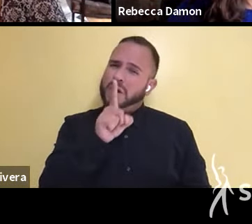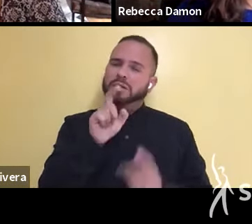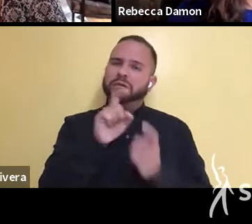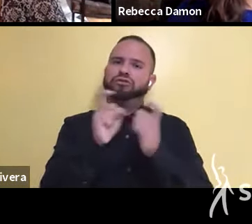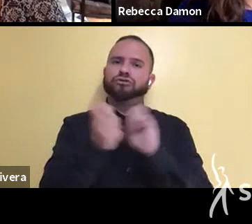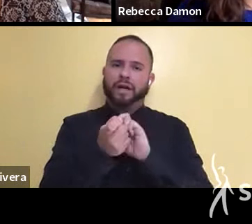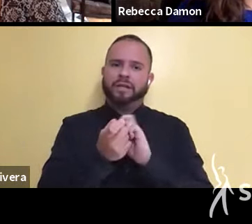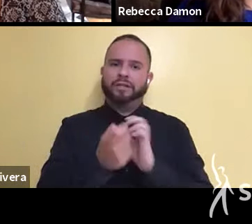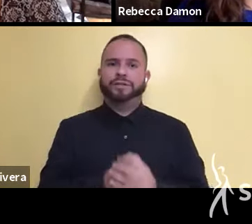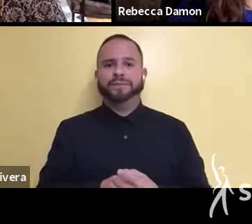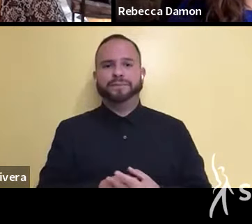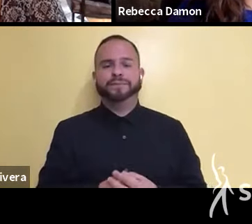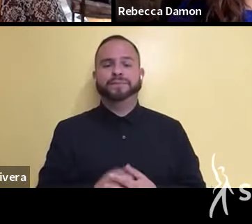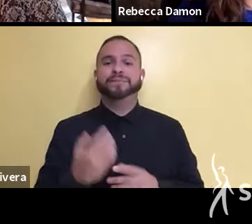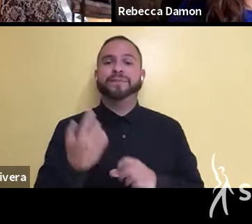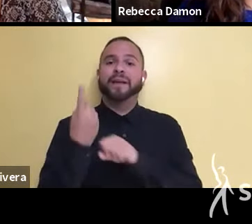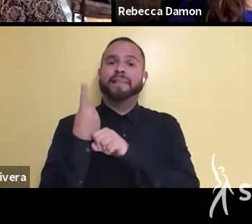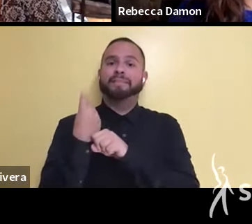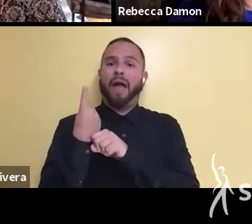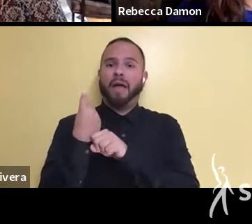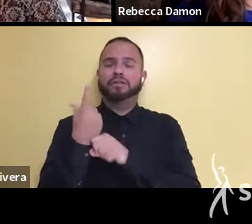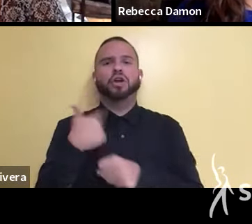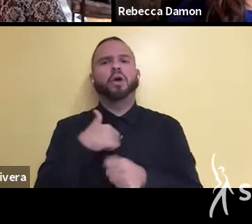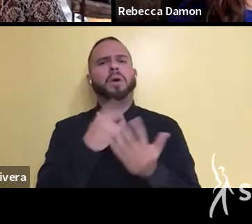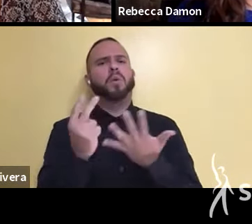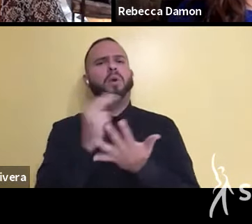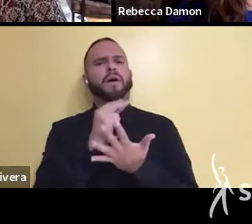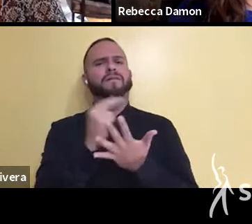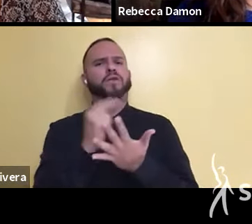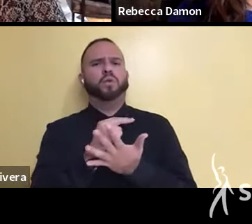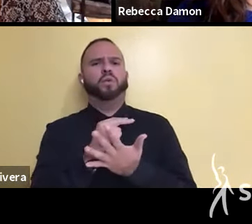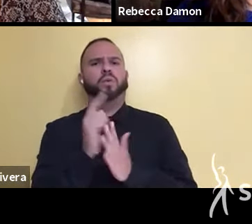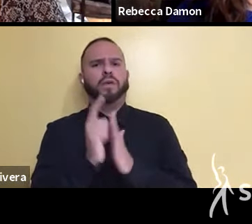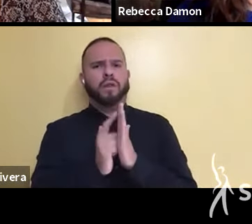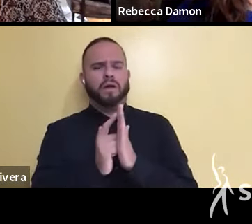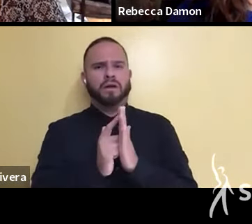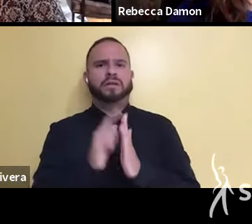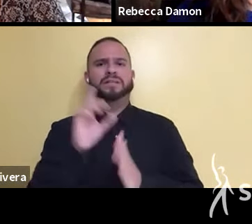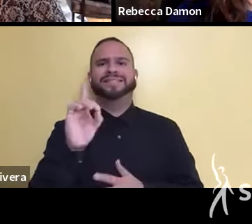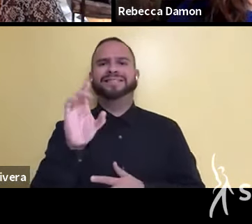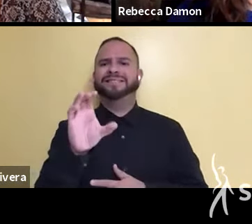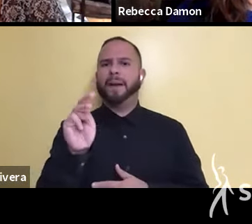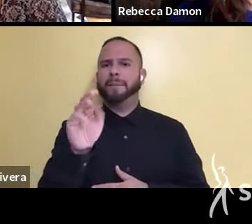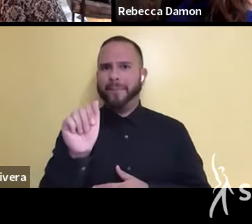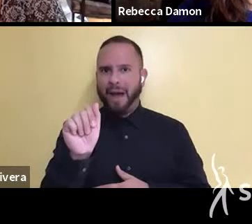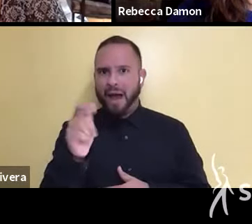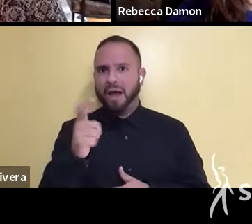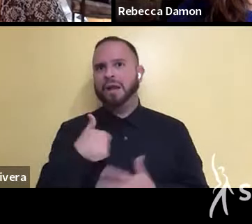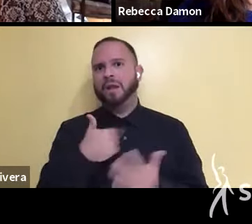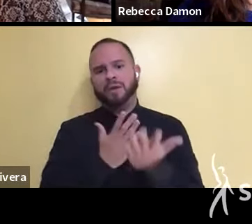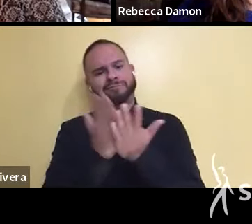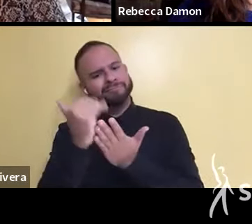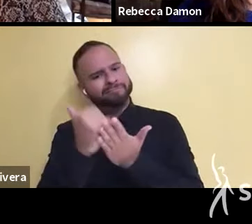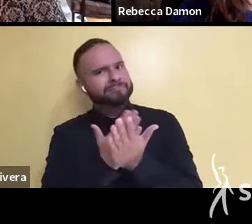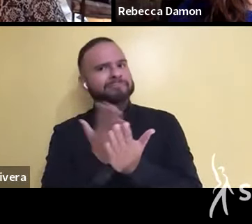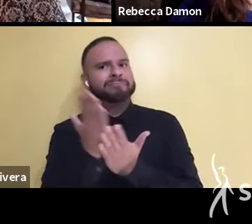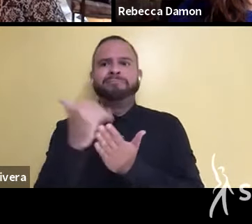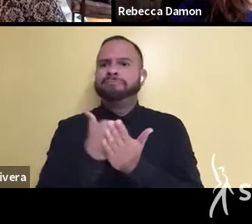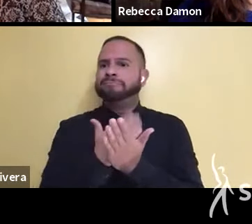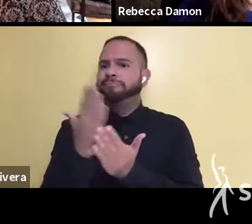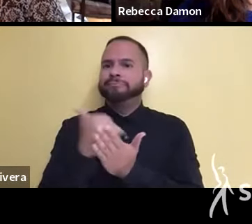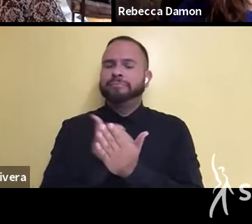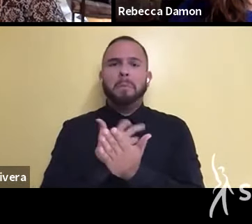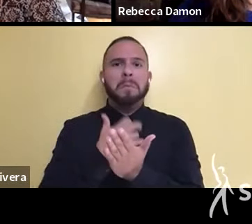we had a review of this law of DCMA. We went through all the different chapters and we saw all